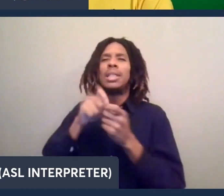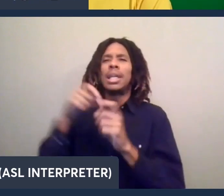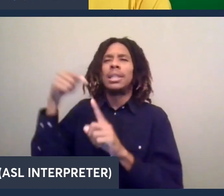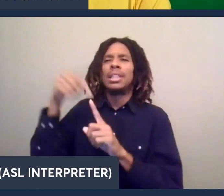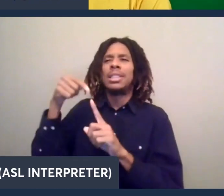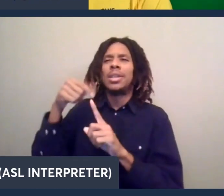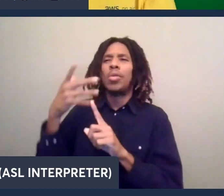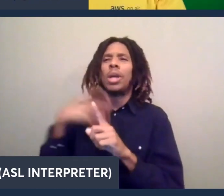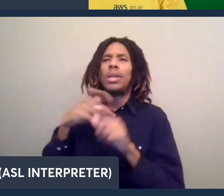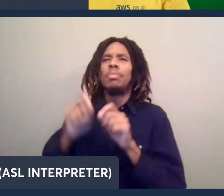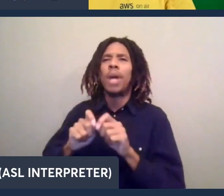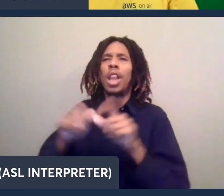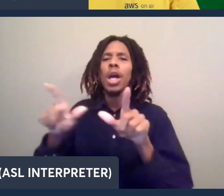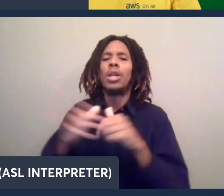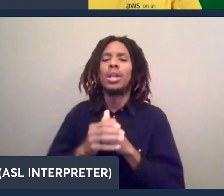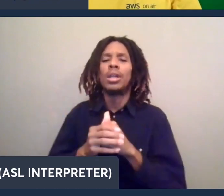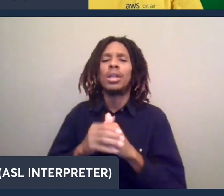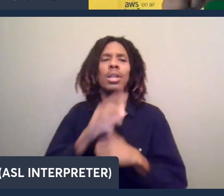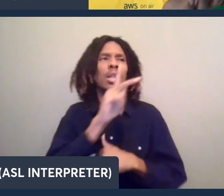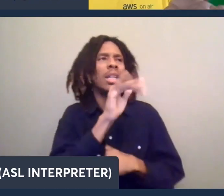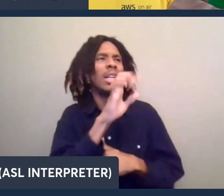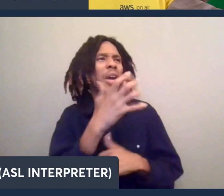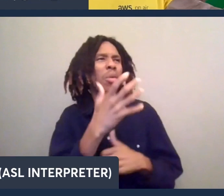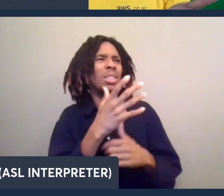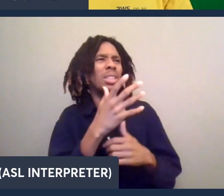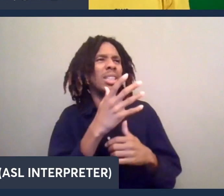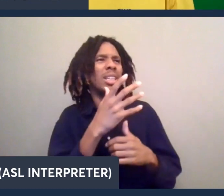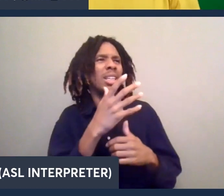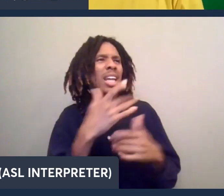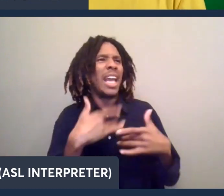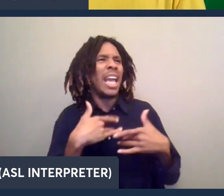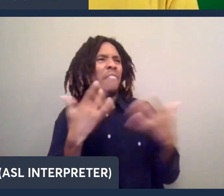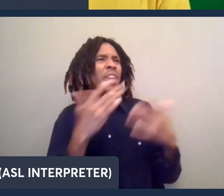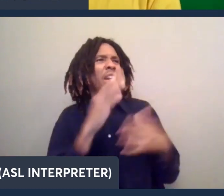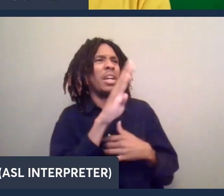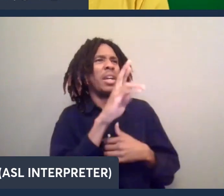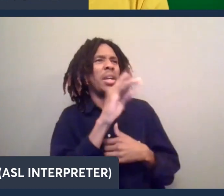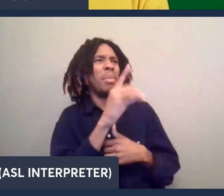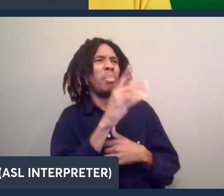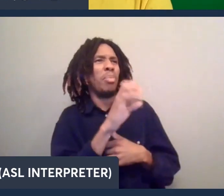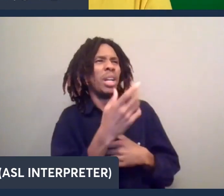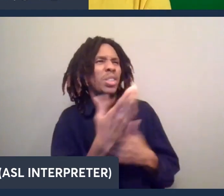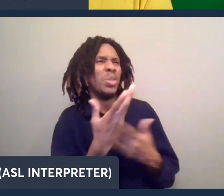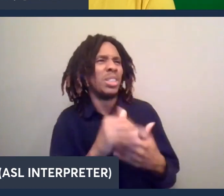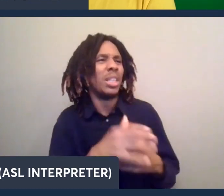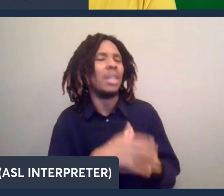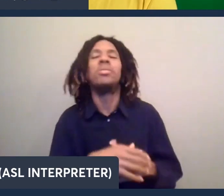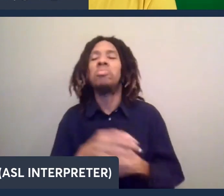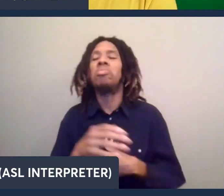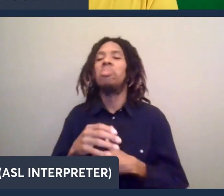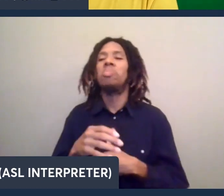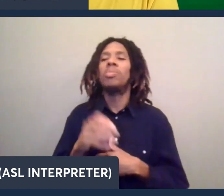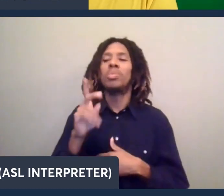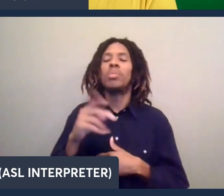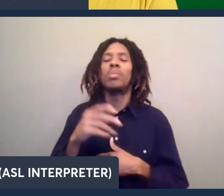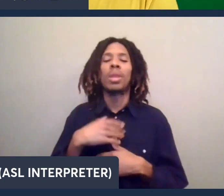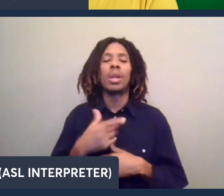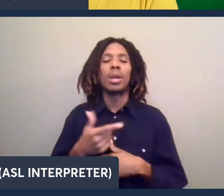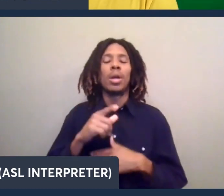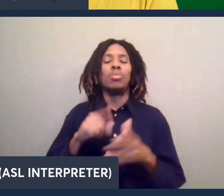we're launching? And what is EventBridge? What is EventBridge? Yeah. So let me just start off